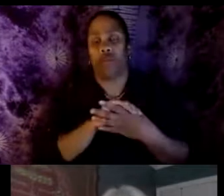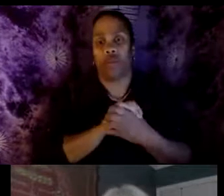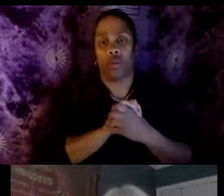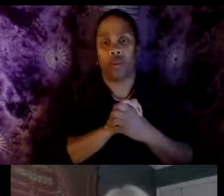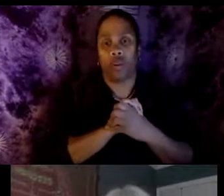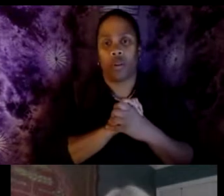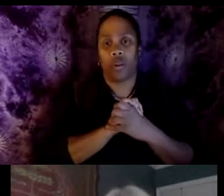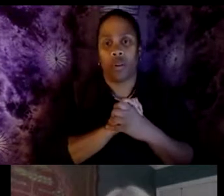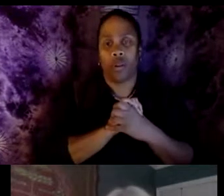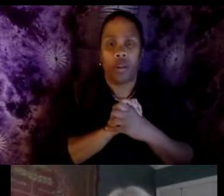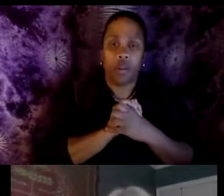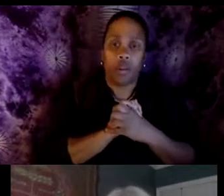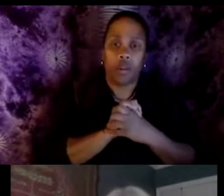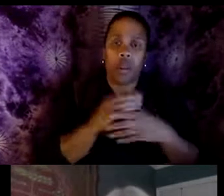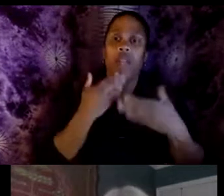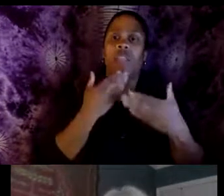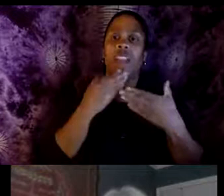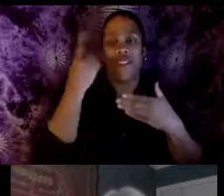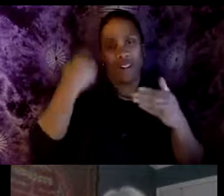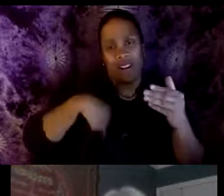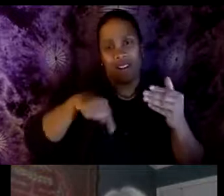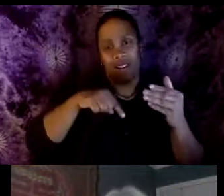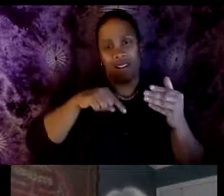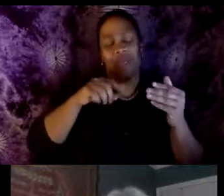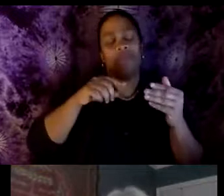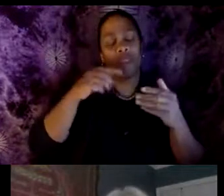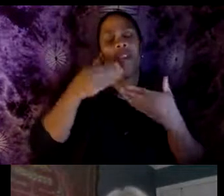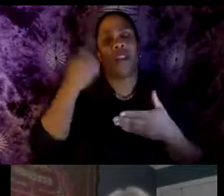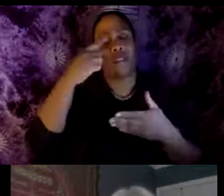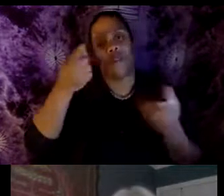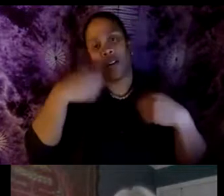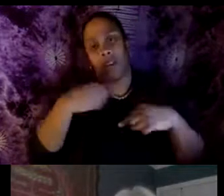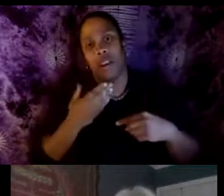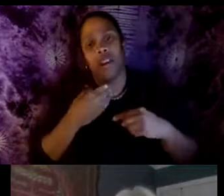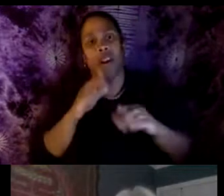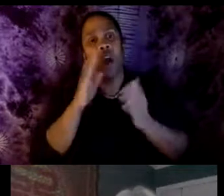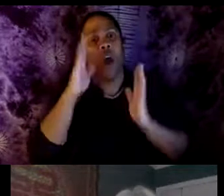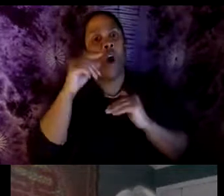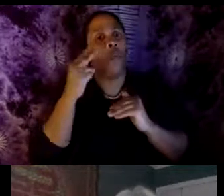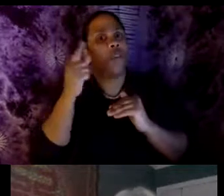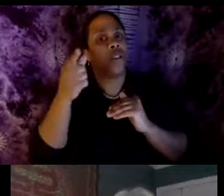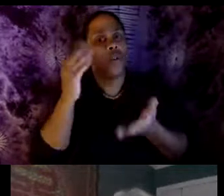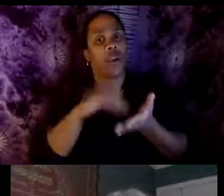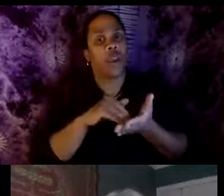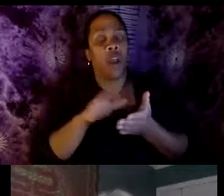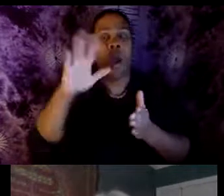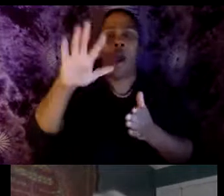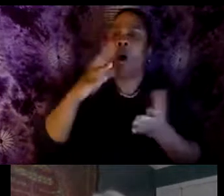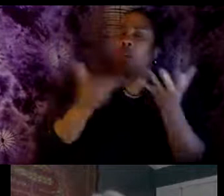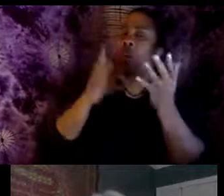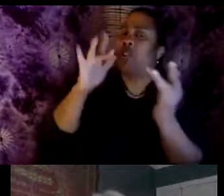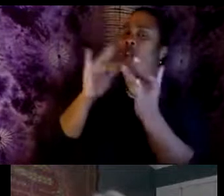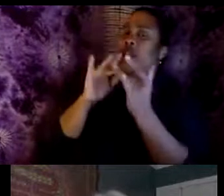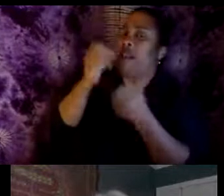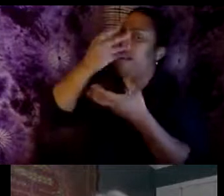Anyway, I just thank you all for coming here and hope to see you. Oh, and what is your contact info so people can find you on the web if they're watching the